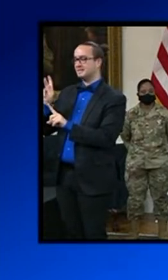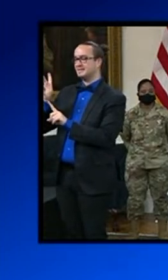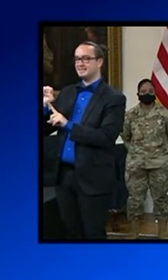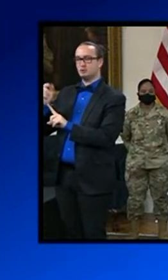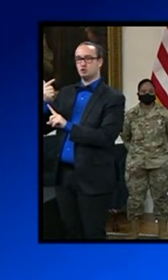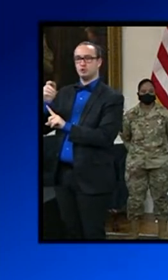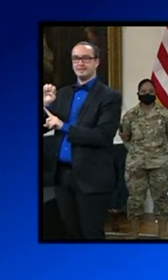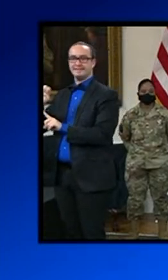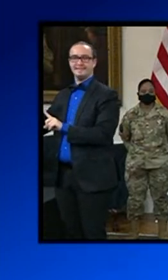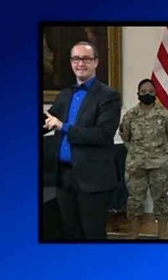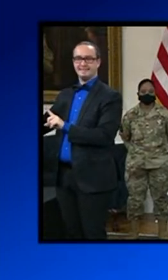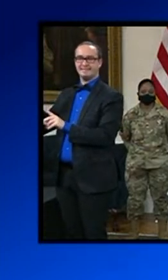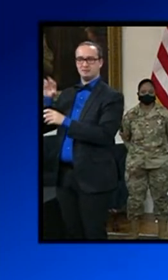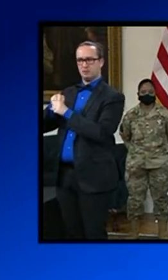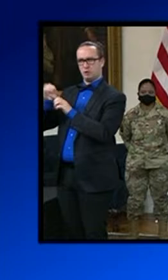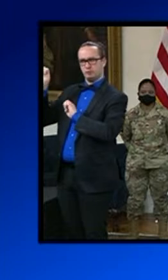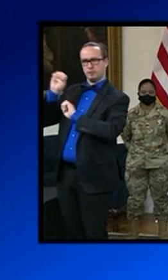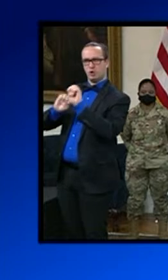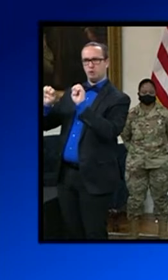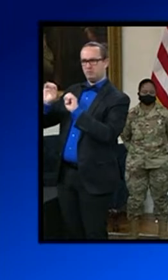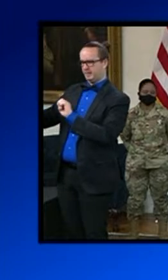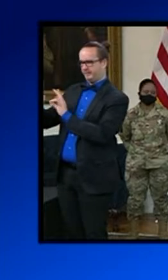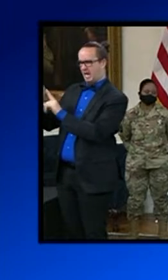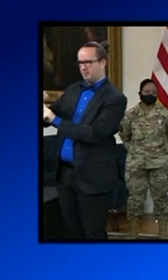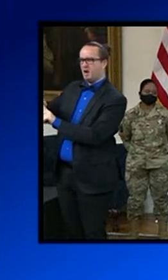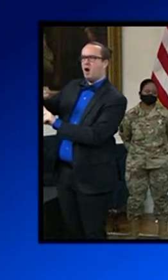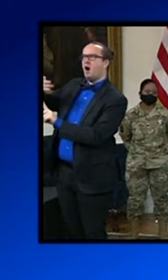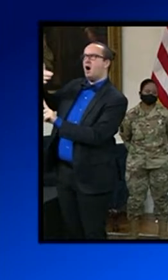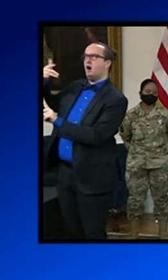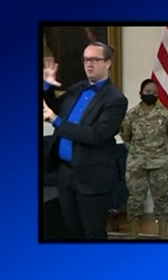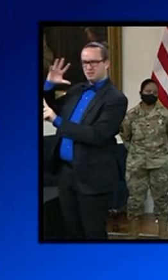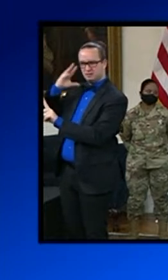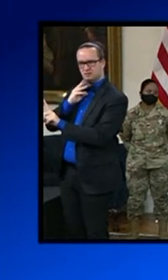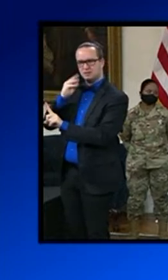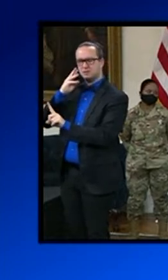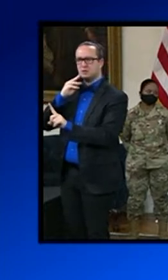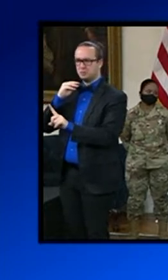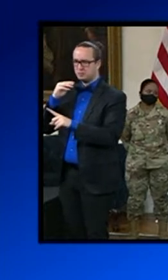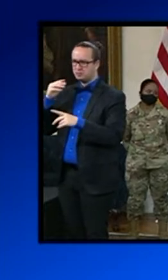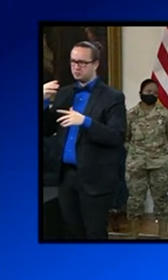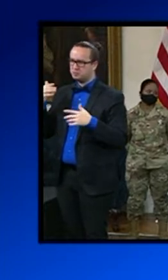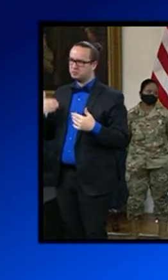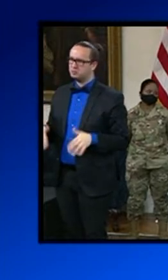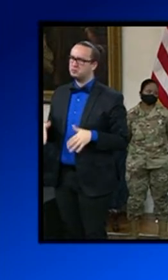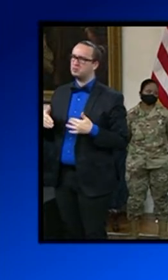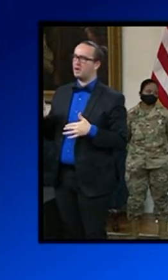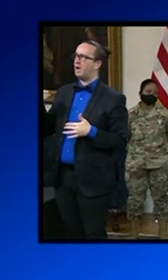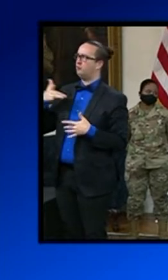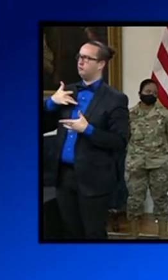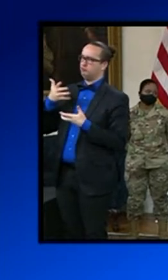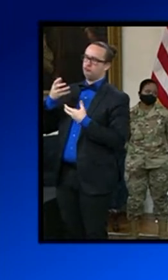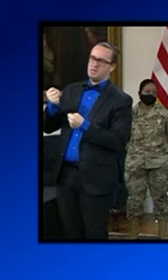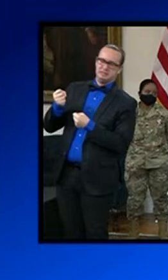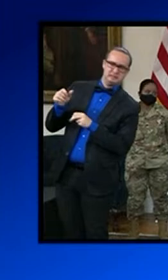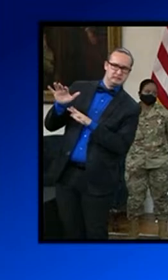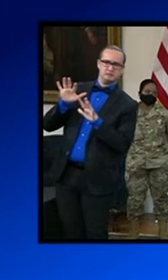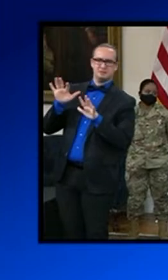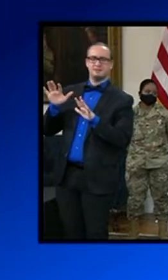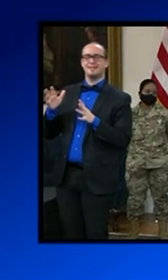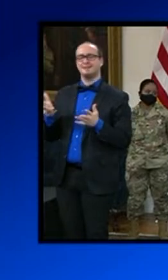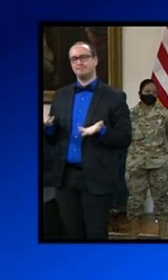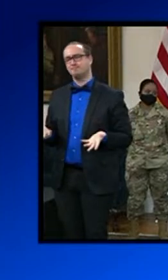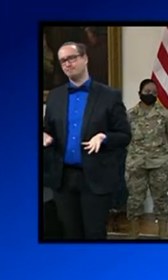that they care for. During the first weekend, the clinic at Reed Temple was able to